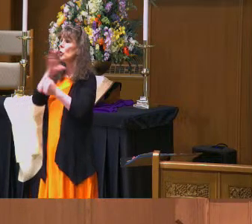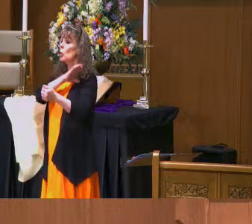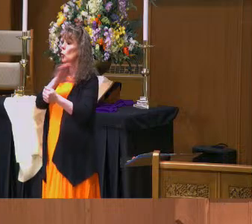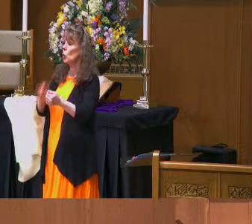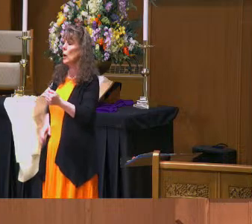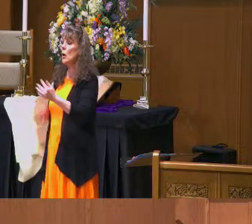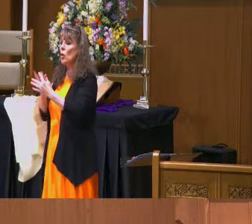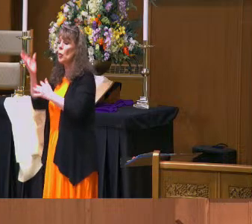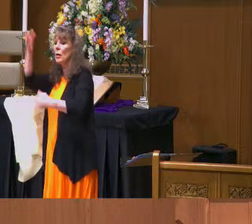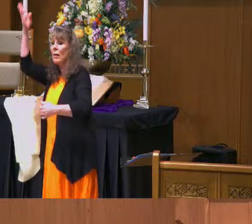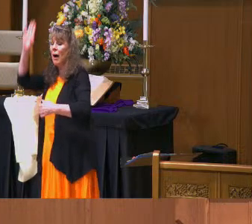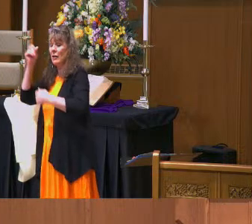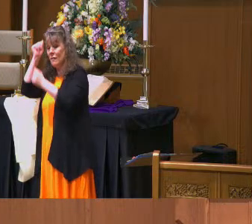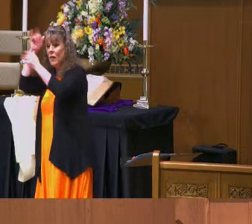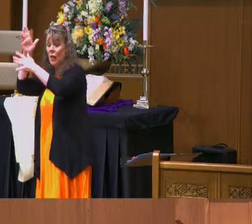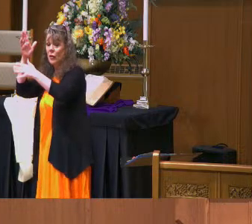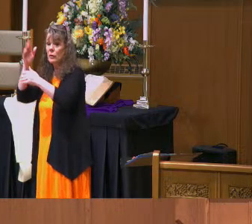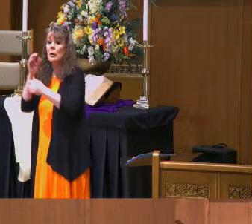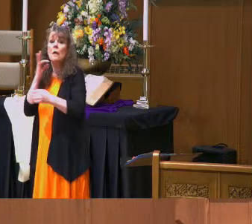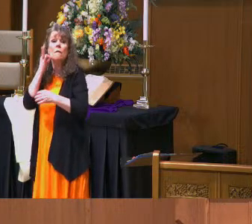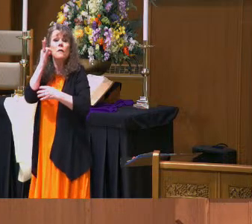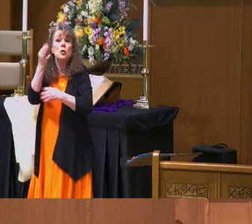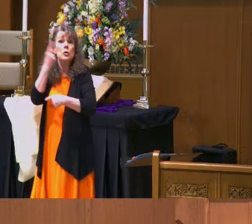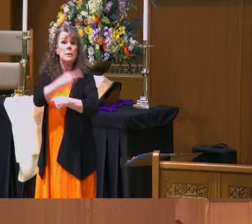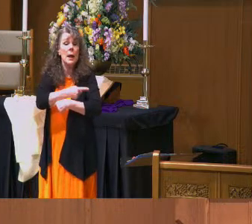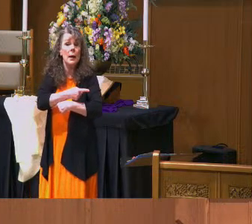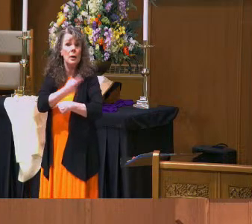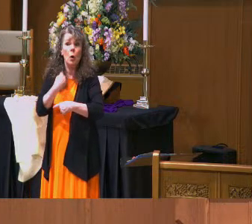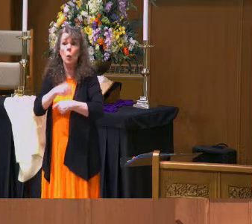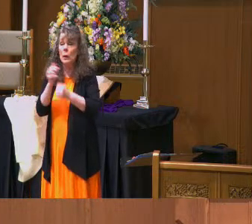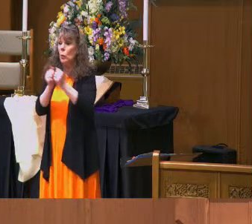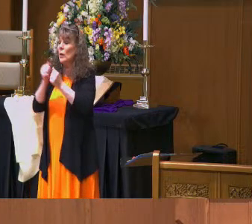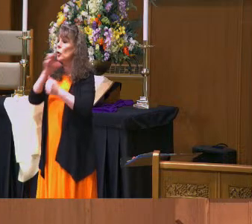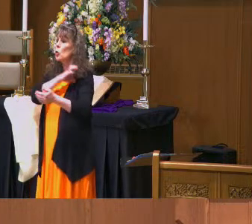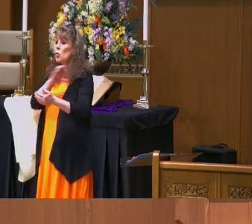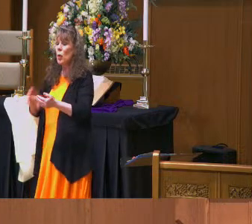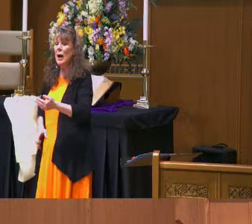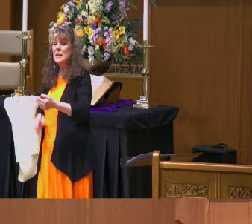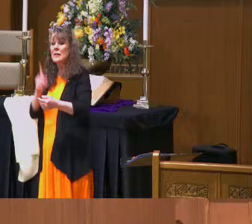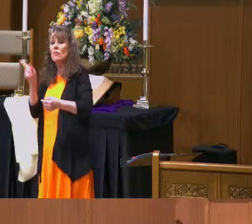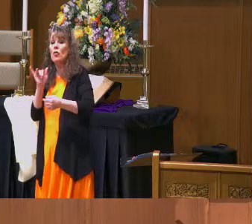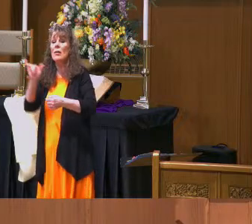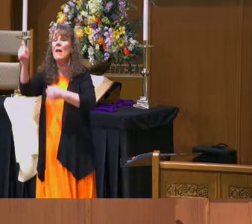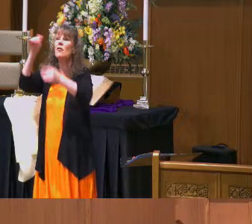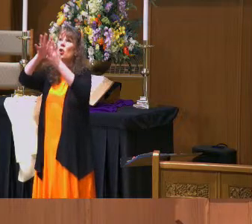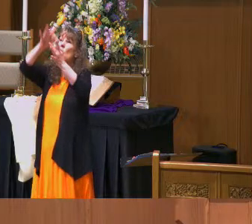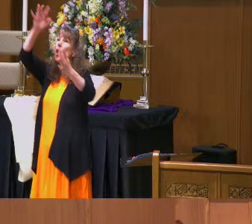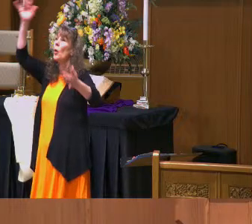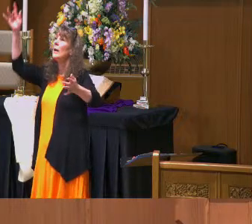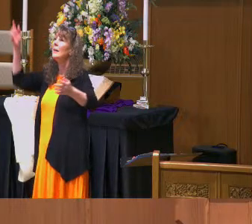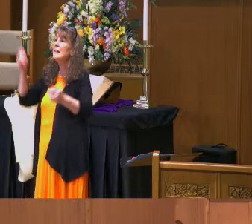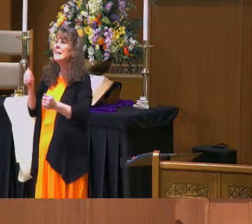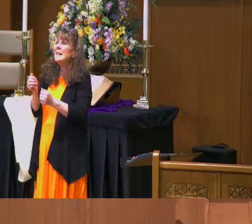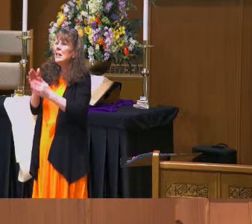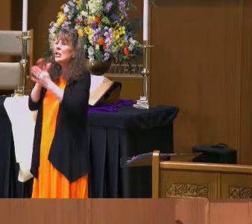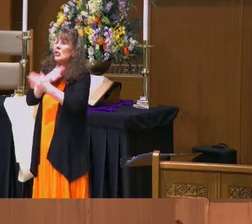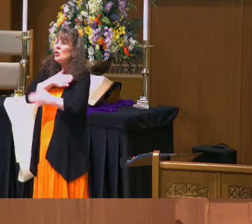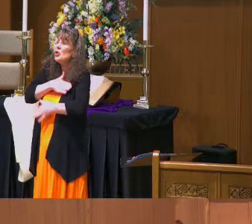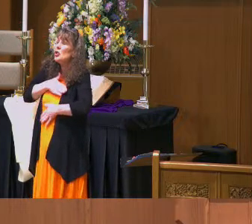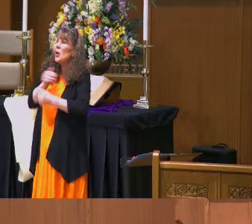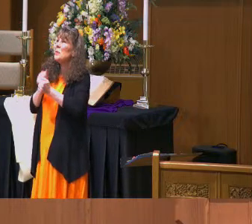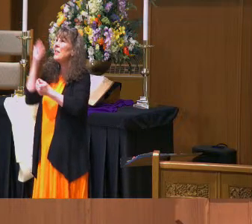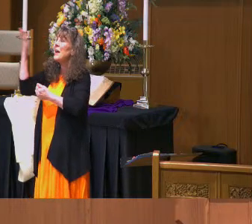the Father. But in the future, we will be with Christ in eternal glory and enjoy with him the love